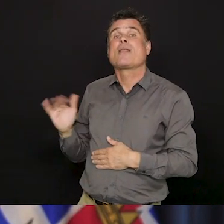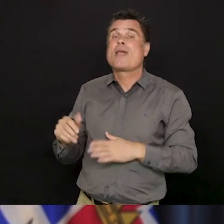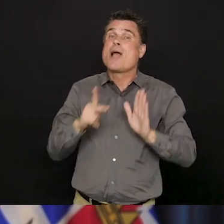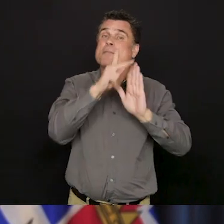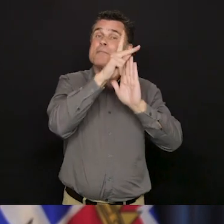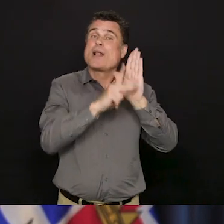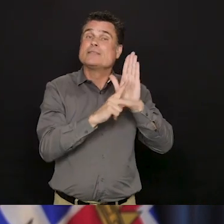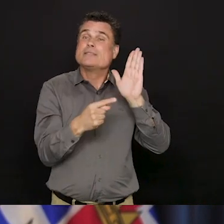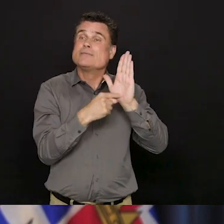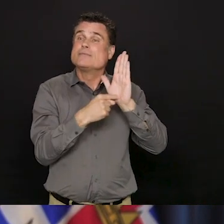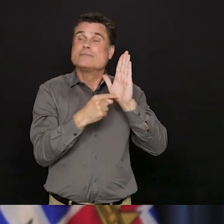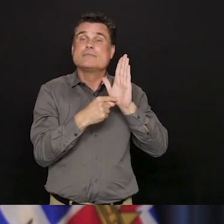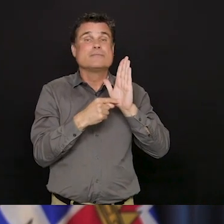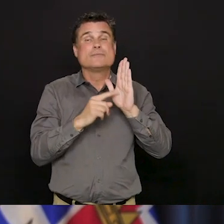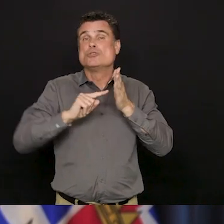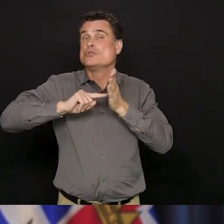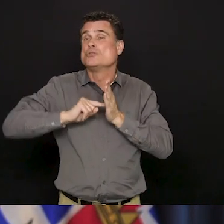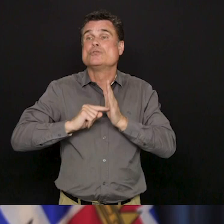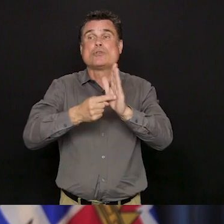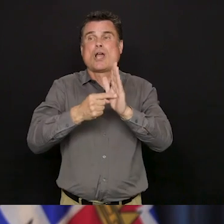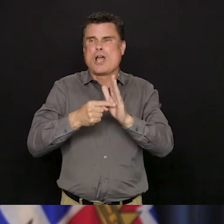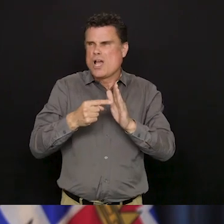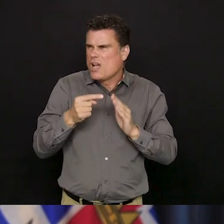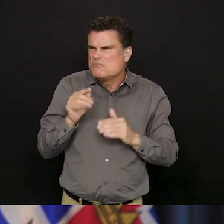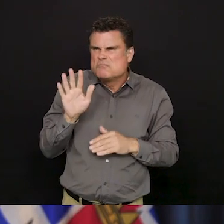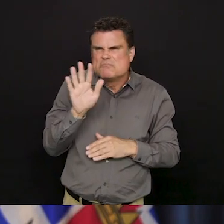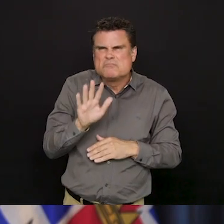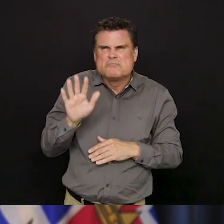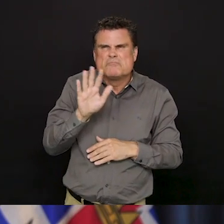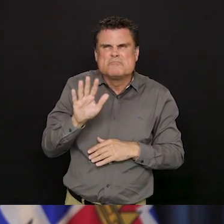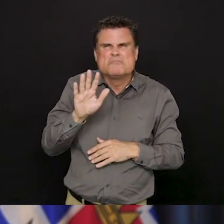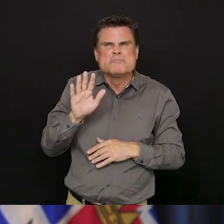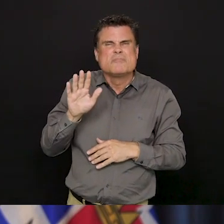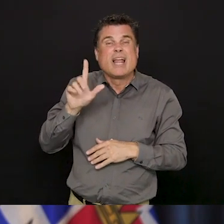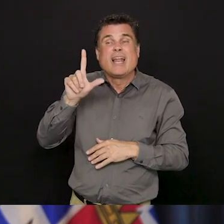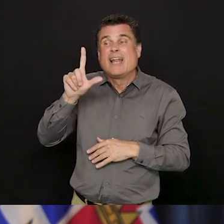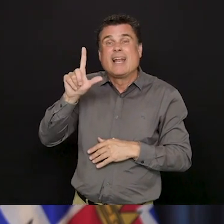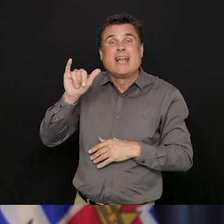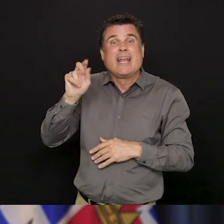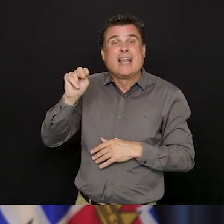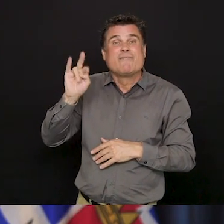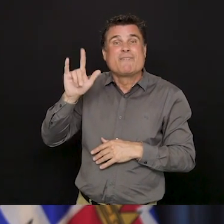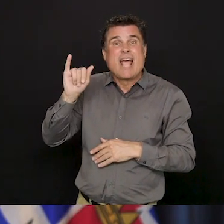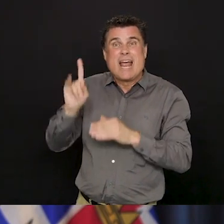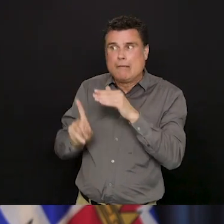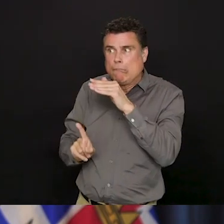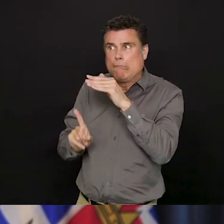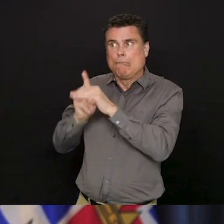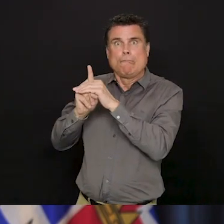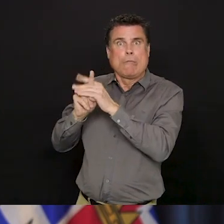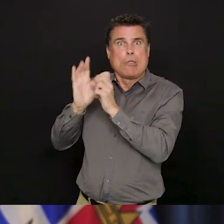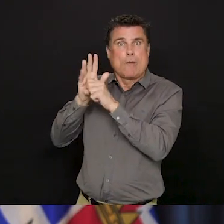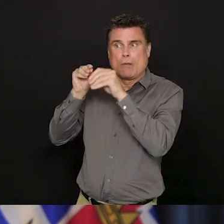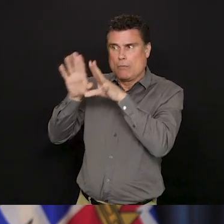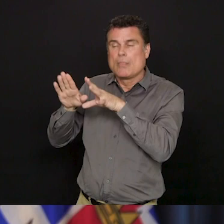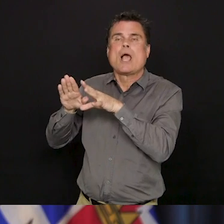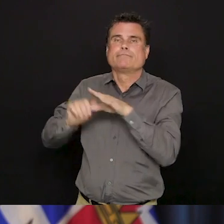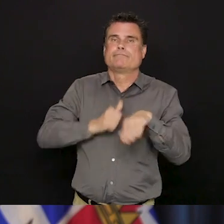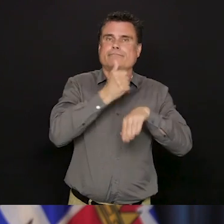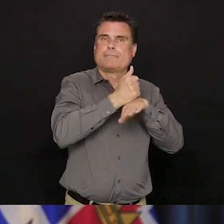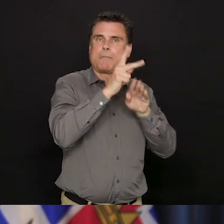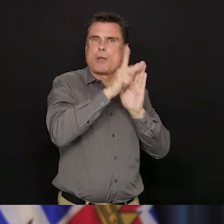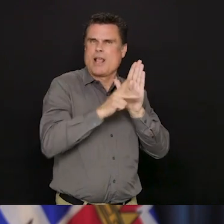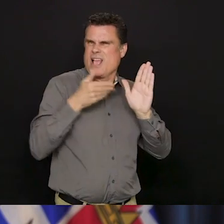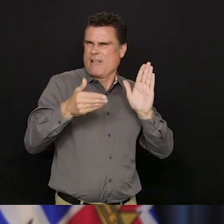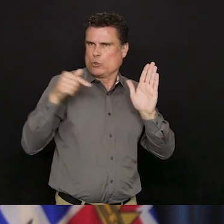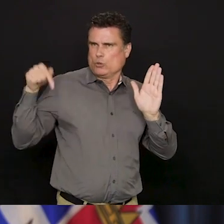applied very early on at facilities which were affected by outbreak. Subsequent to that, there has been a policy direction